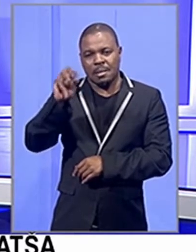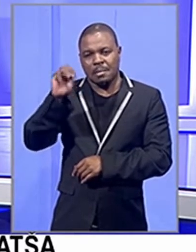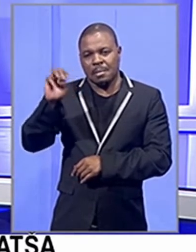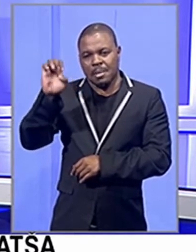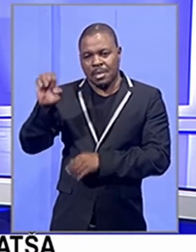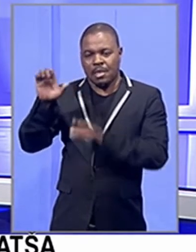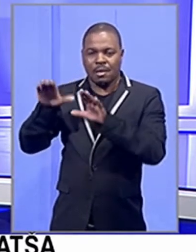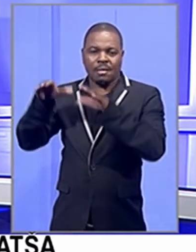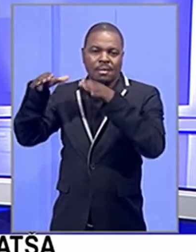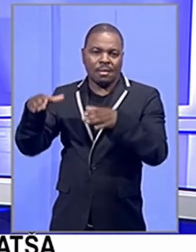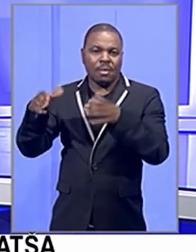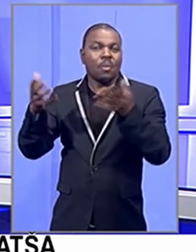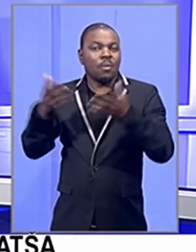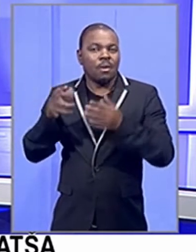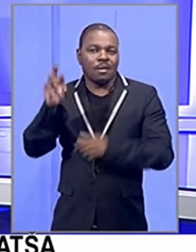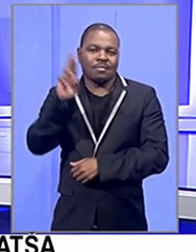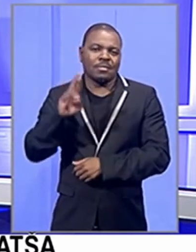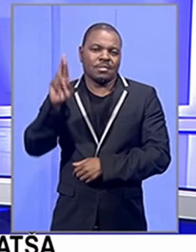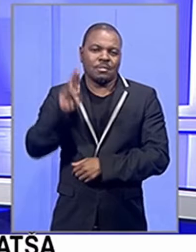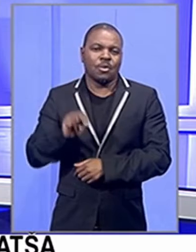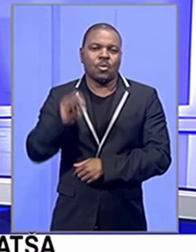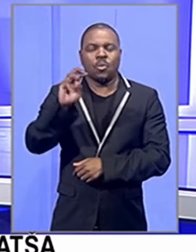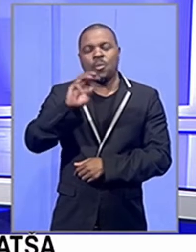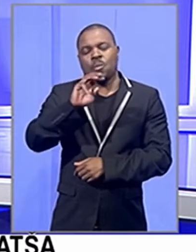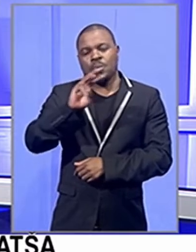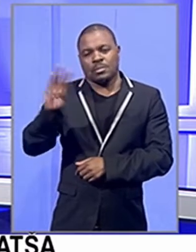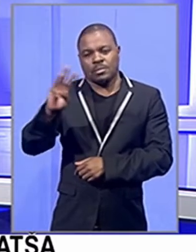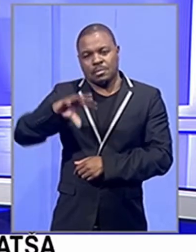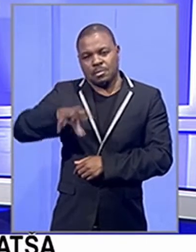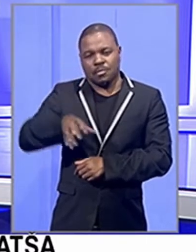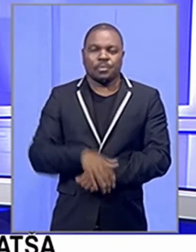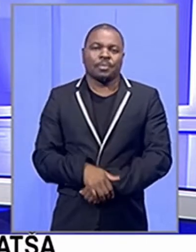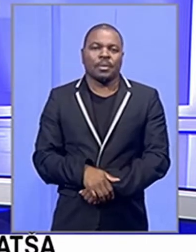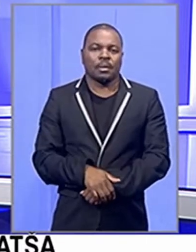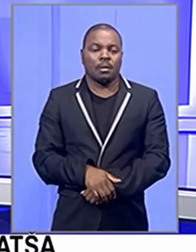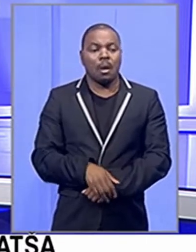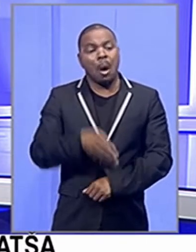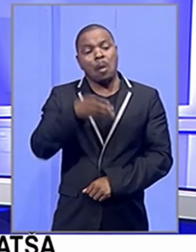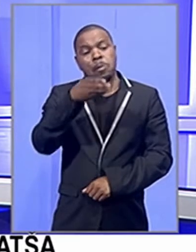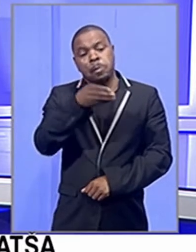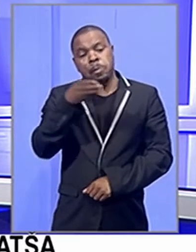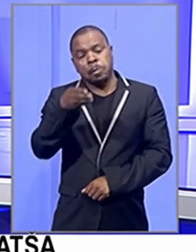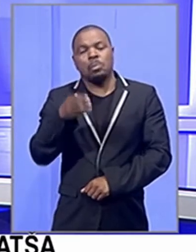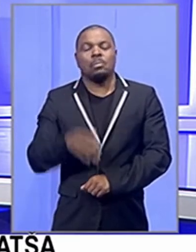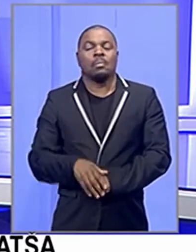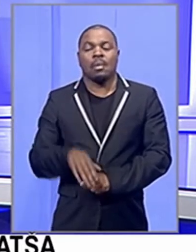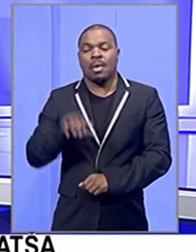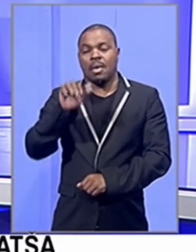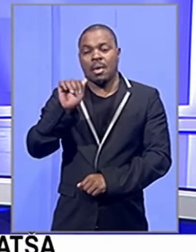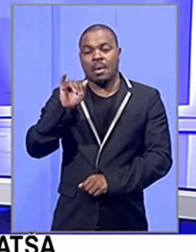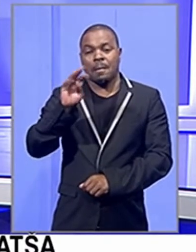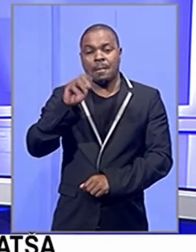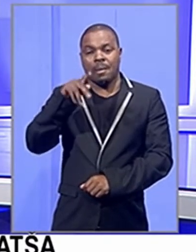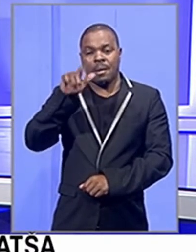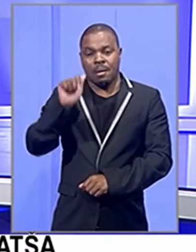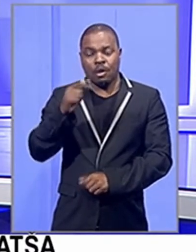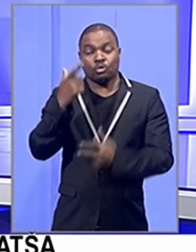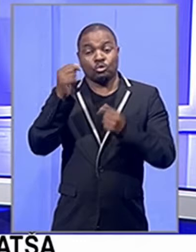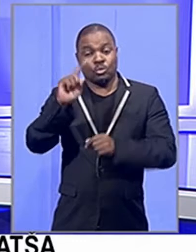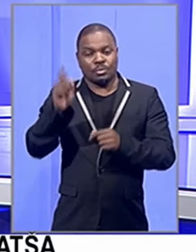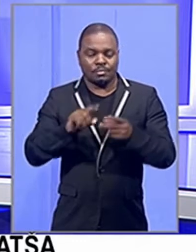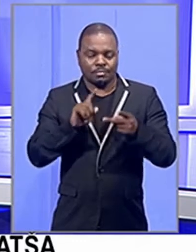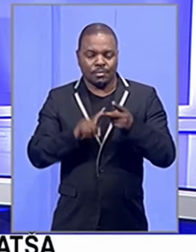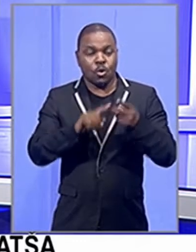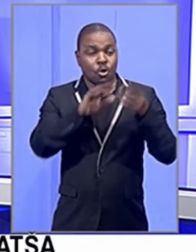Micro Enterprises ka Rustenburg provinceng ya North West. Magareng ga tše dingwe, Impala e ya go netefatša gore badudi